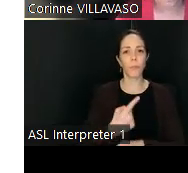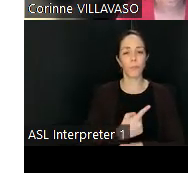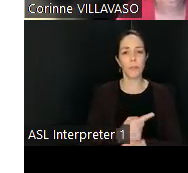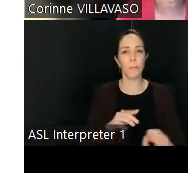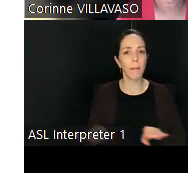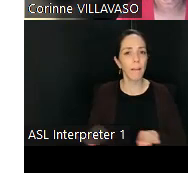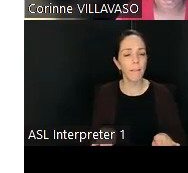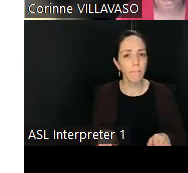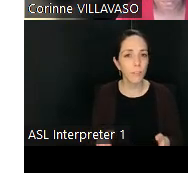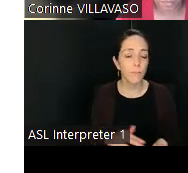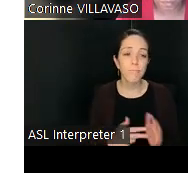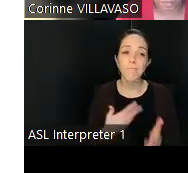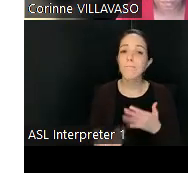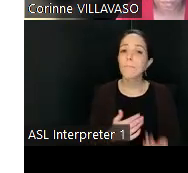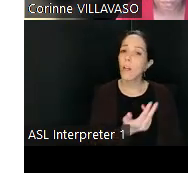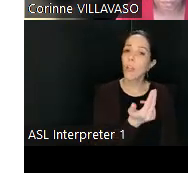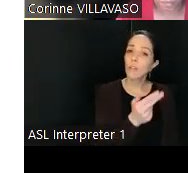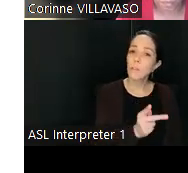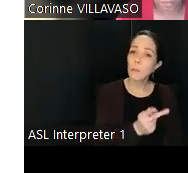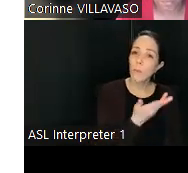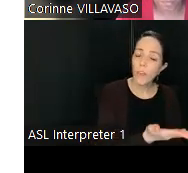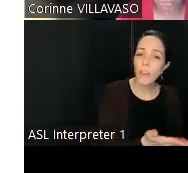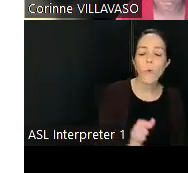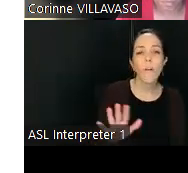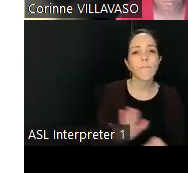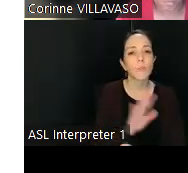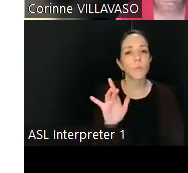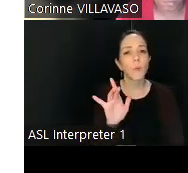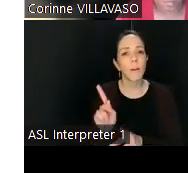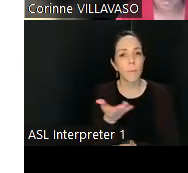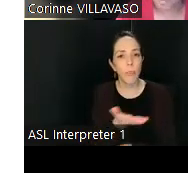there's 13 people there or 25 people there.